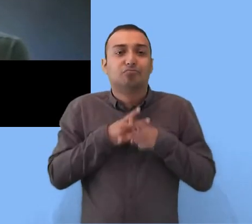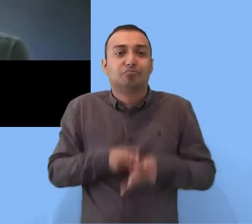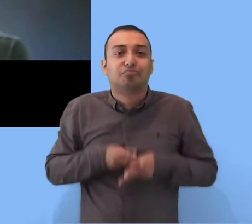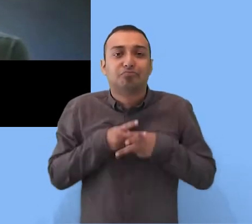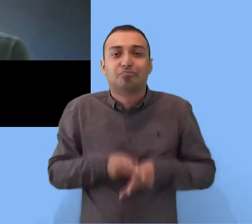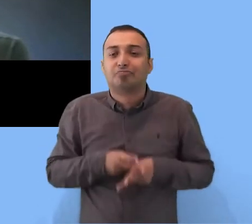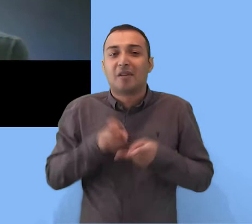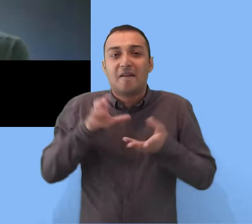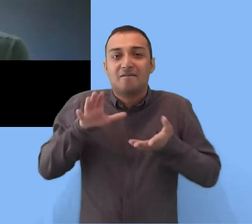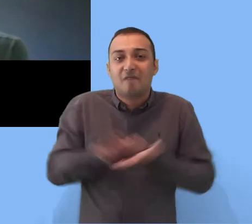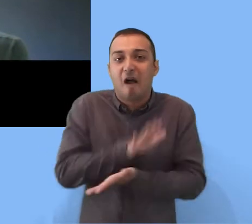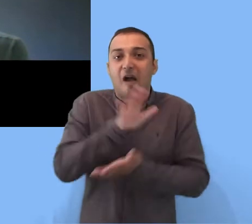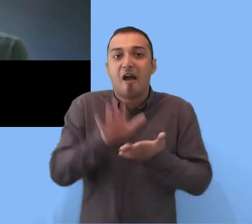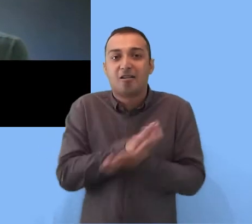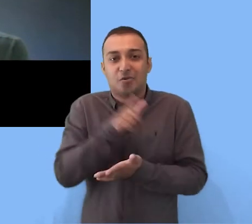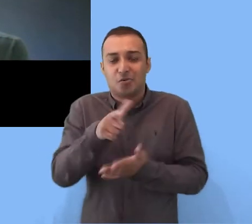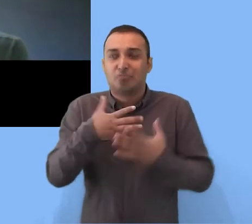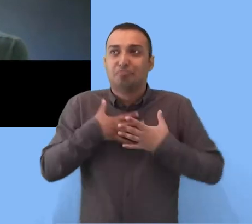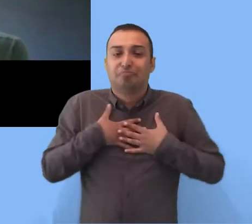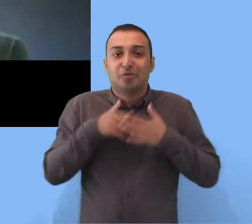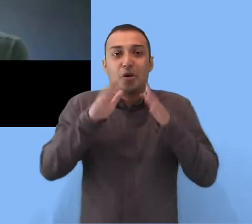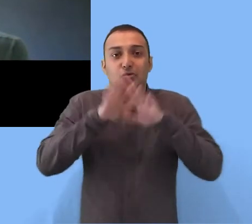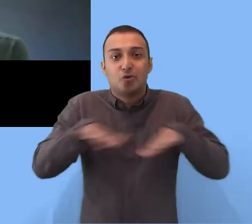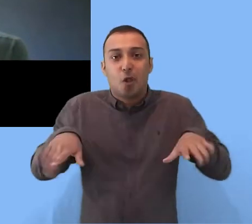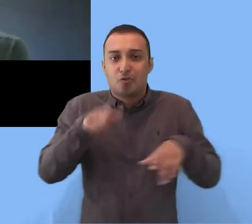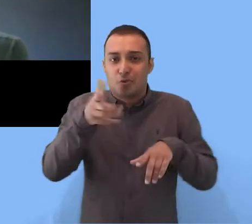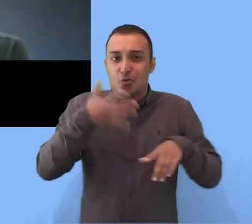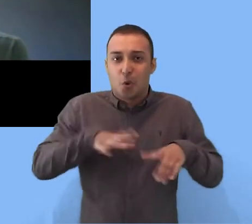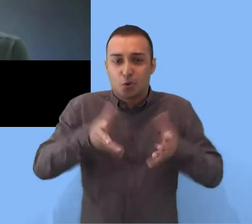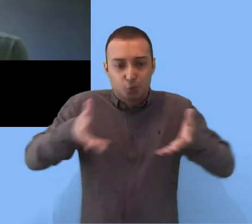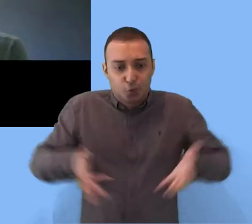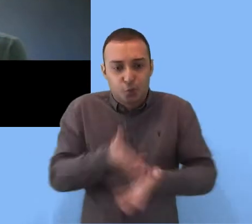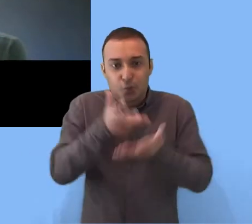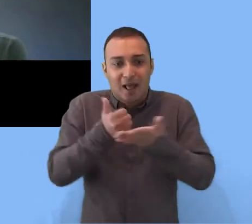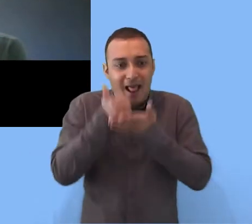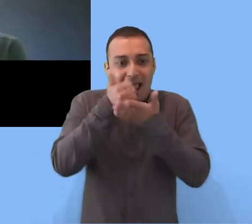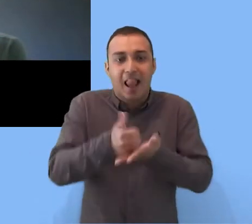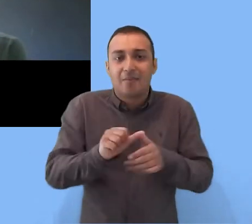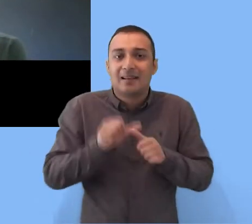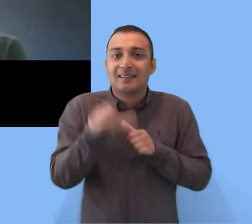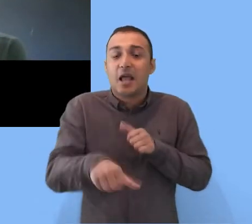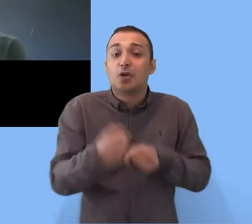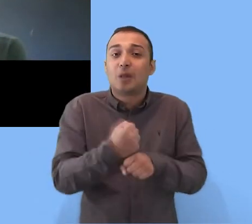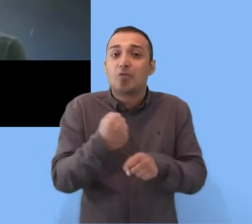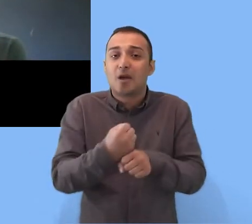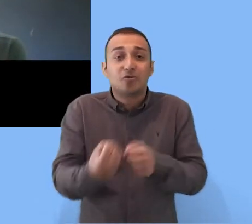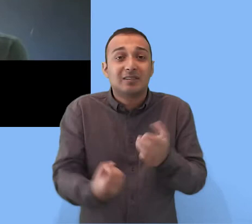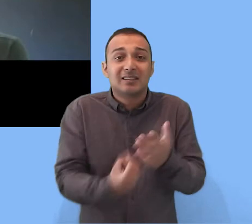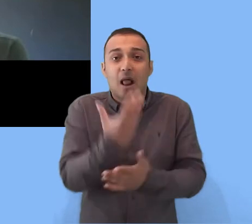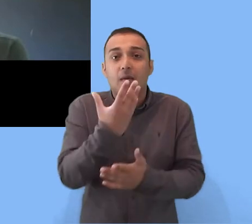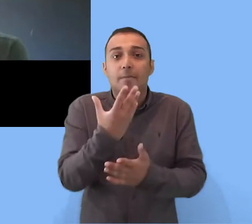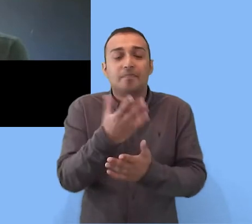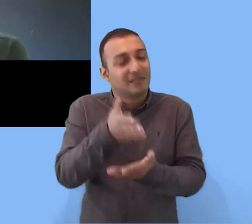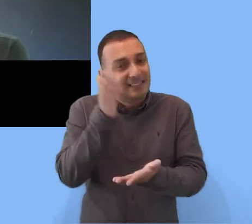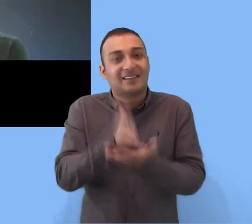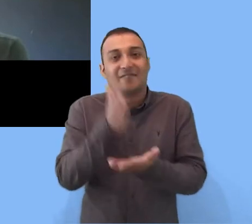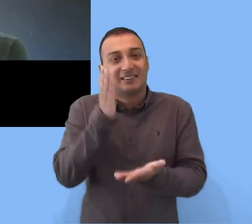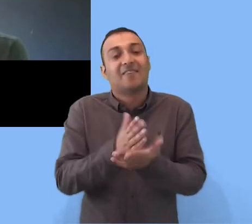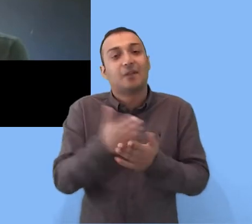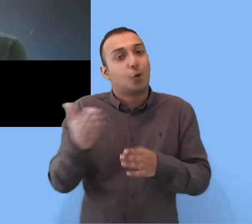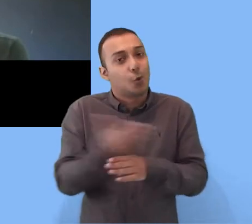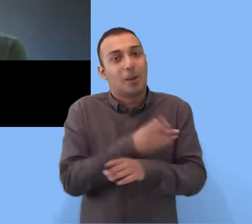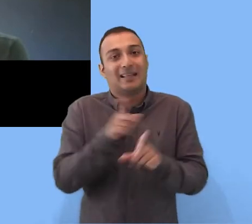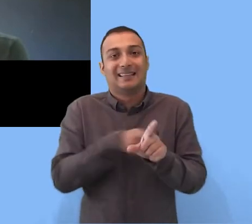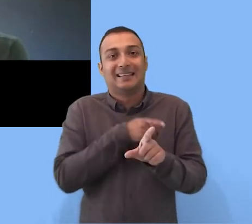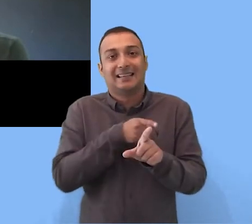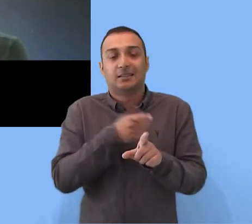to help build the next generation, you want to help develop the next generation, early years is definitely for you, man. So